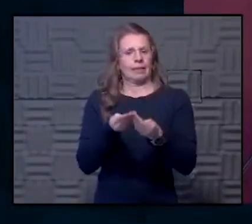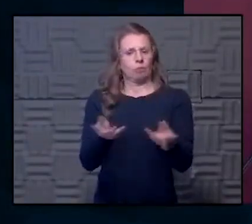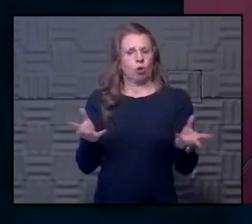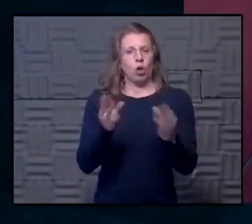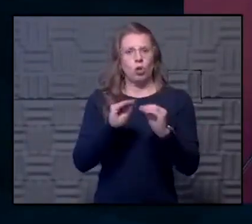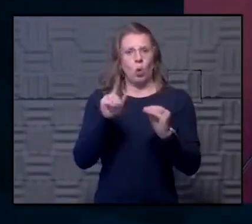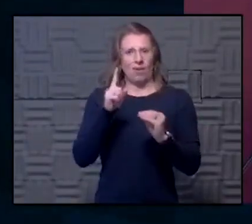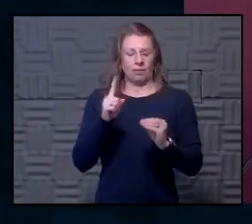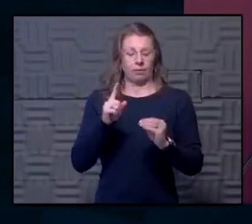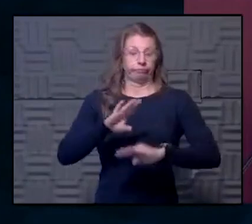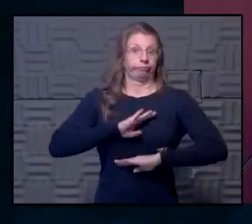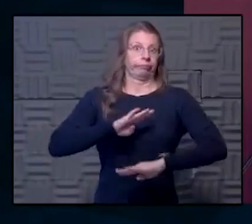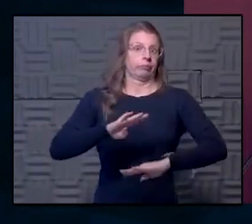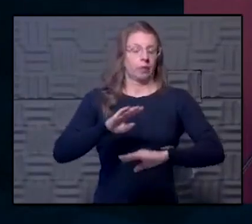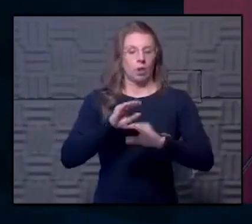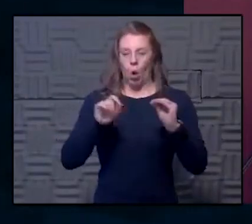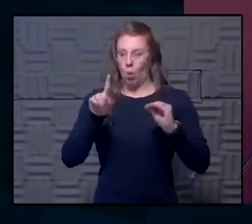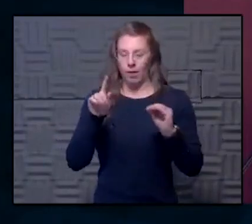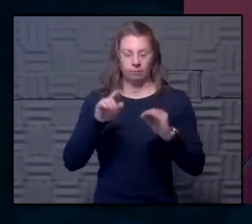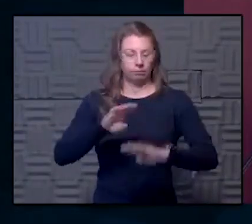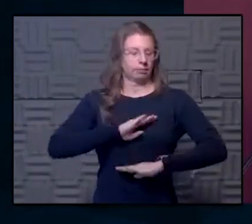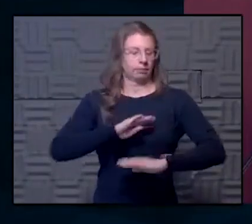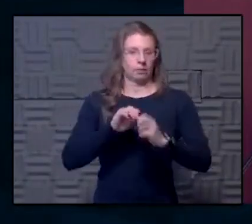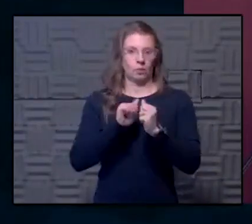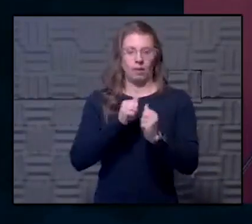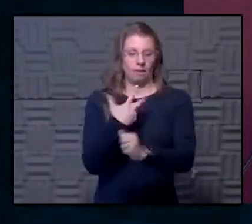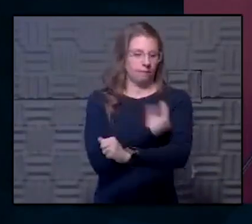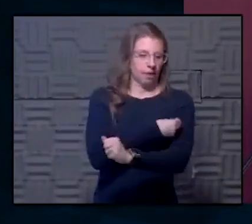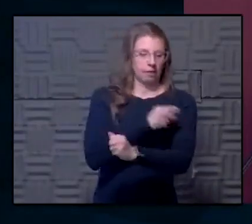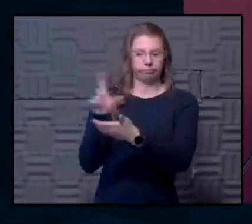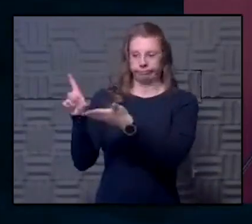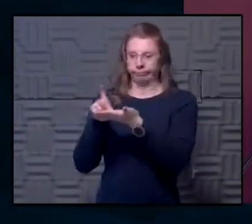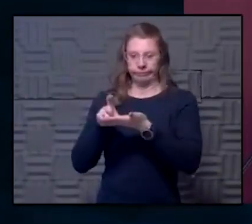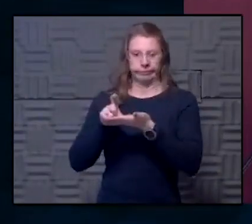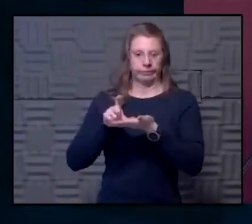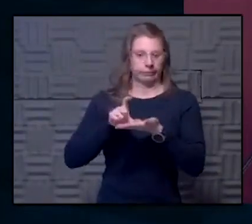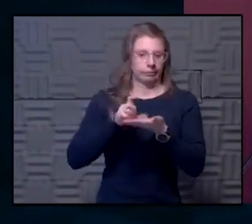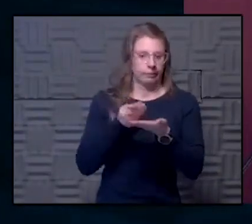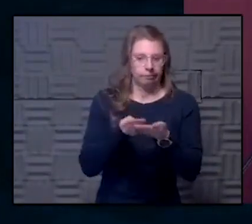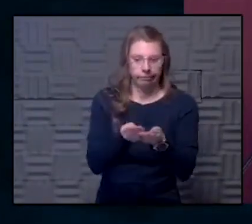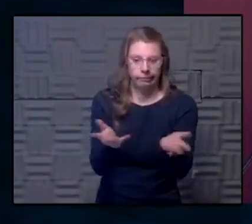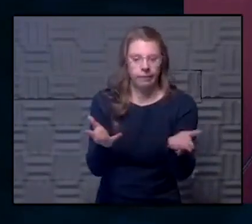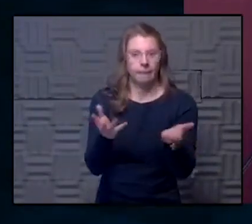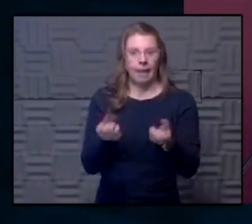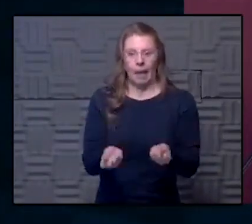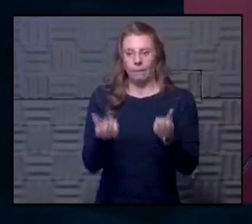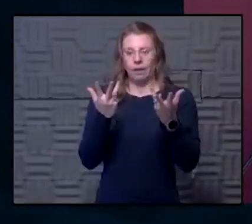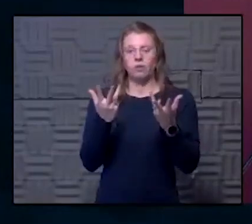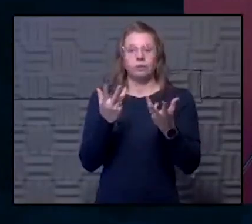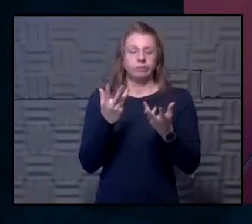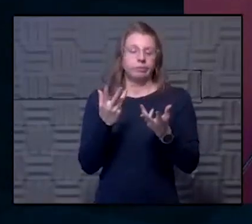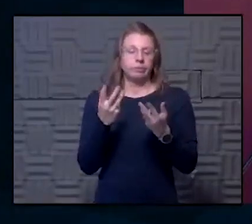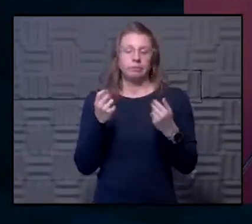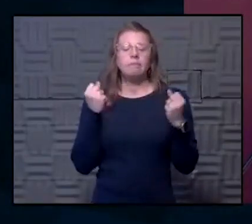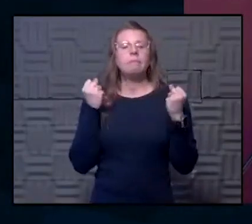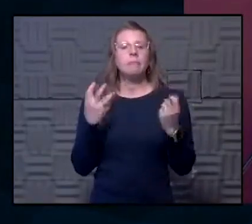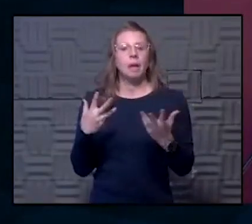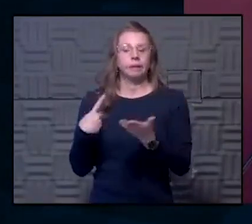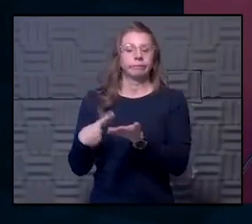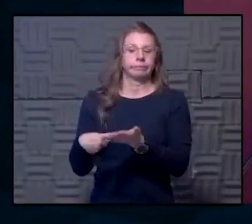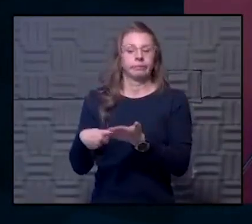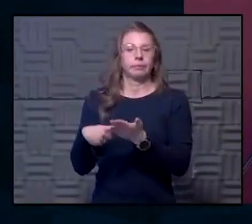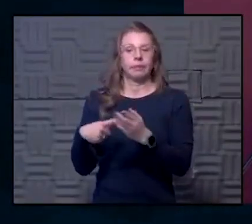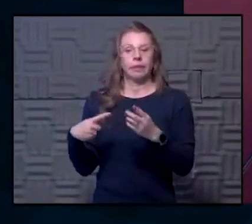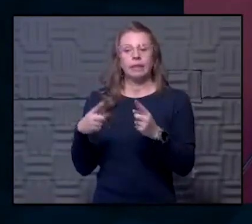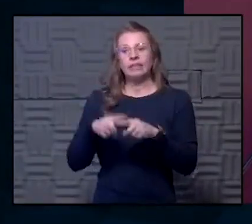no one's ever happy with how doses are going or where they're going and the quantities. There's been a decent amount of talk about the